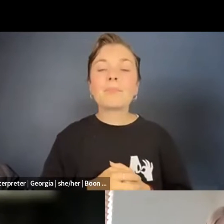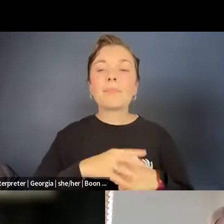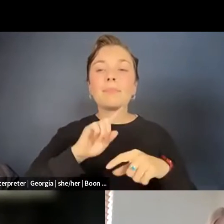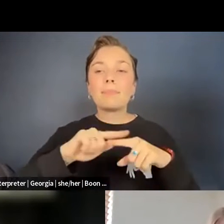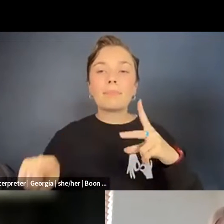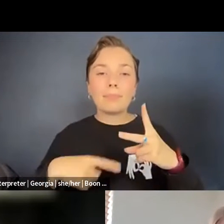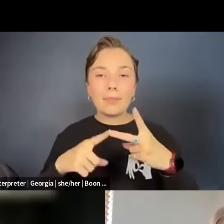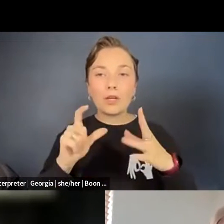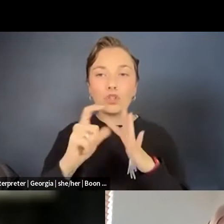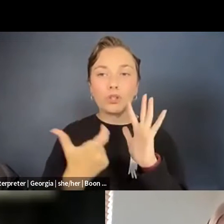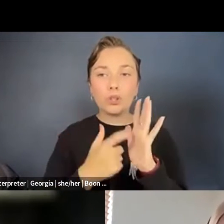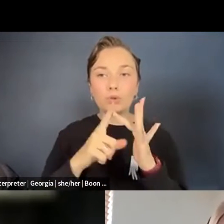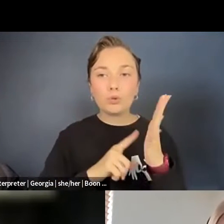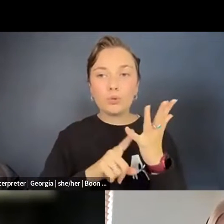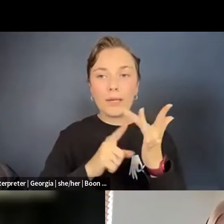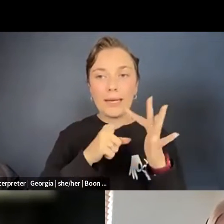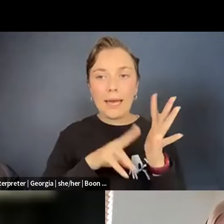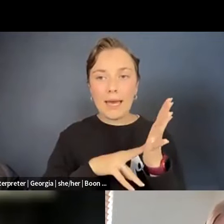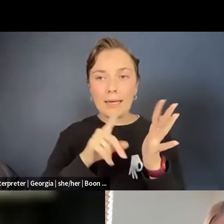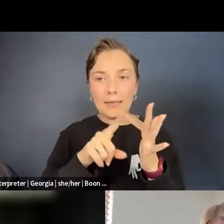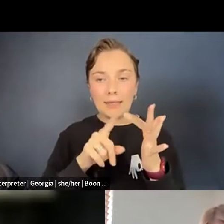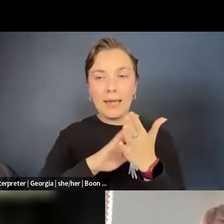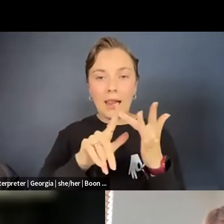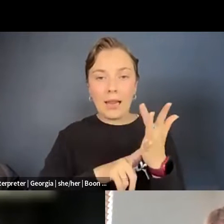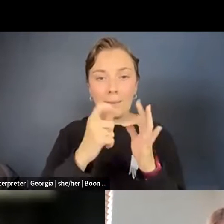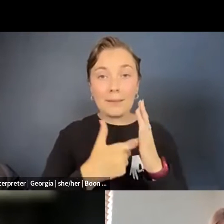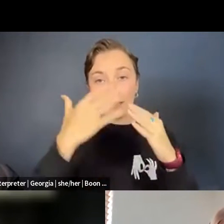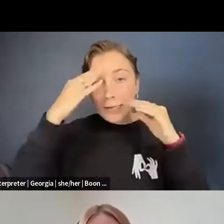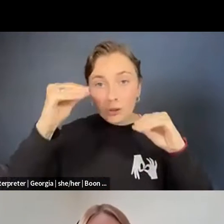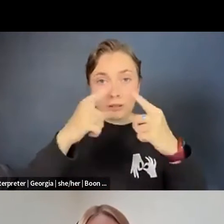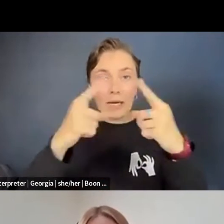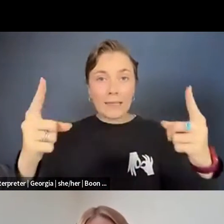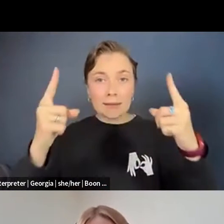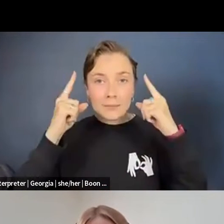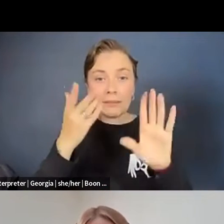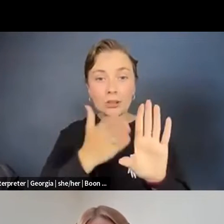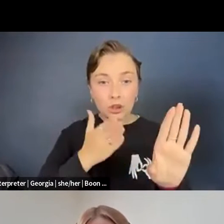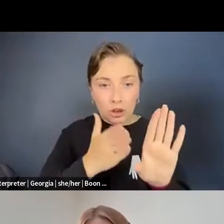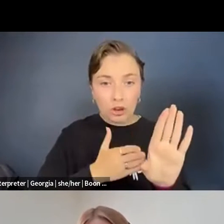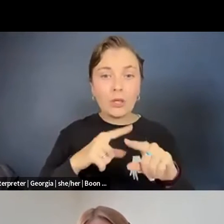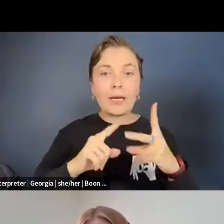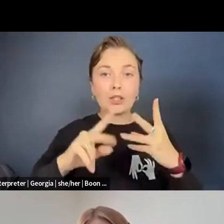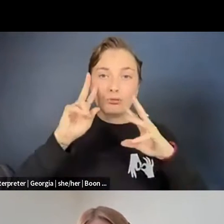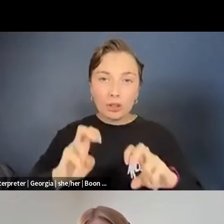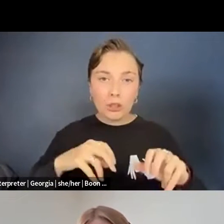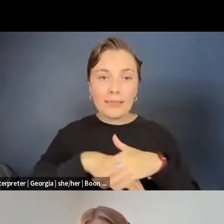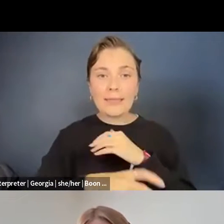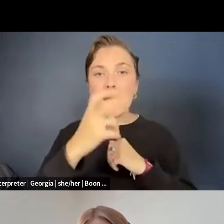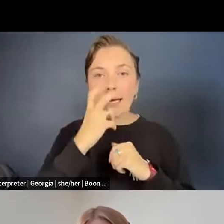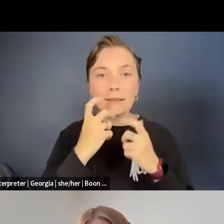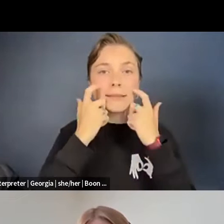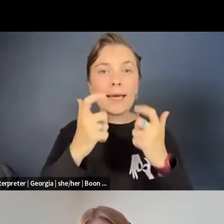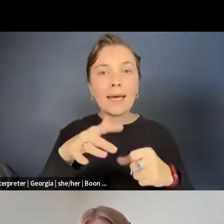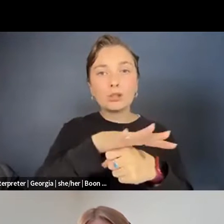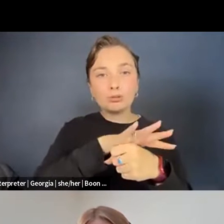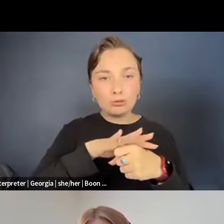with us Dr. Julieanne Hilbers, educator, academic, psychologist and researcher in the aged care area,